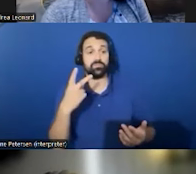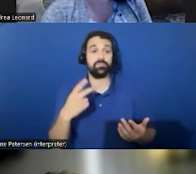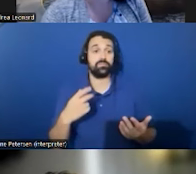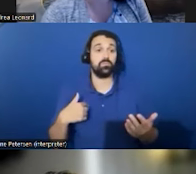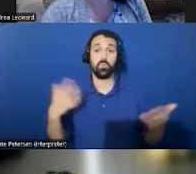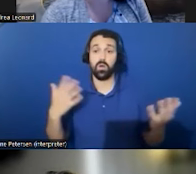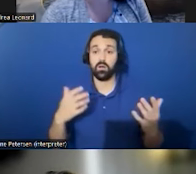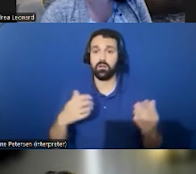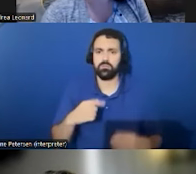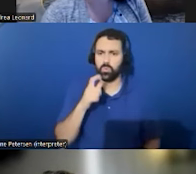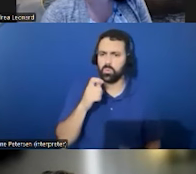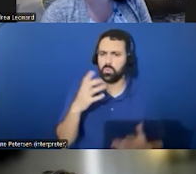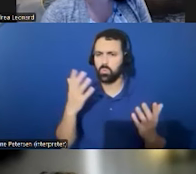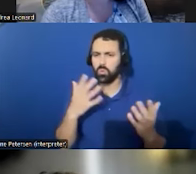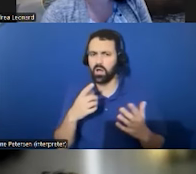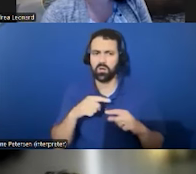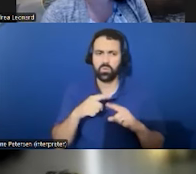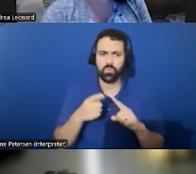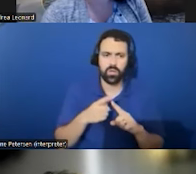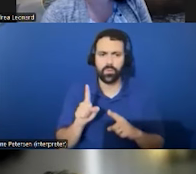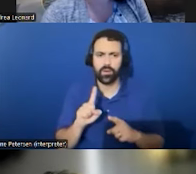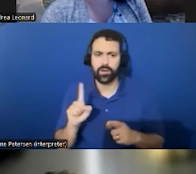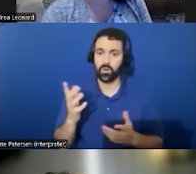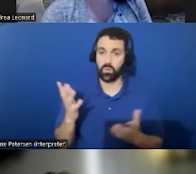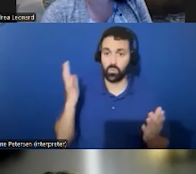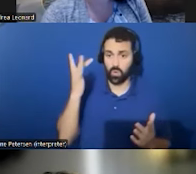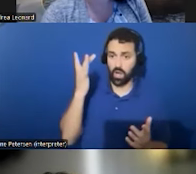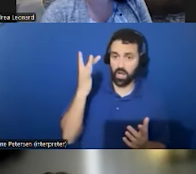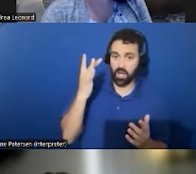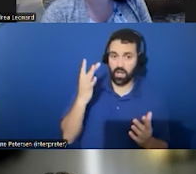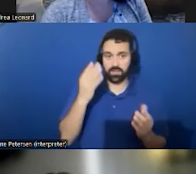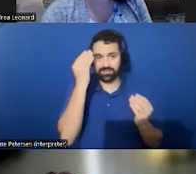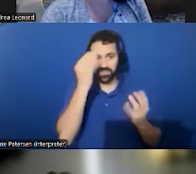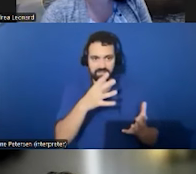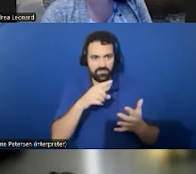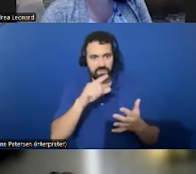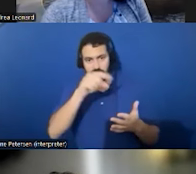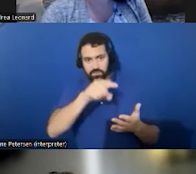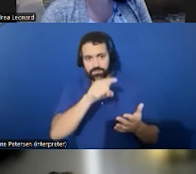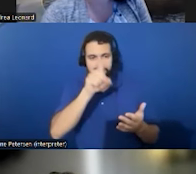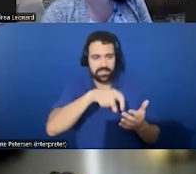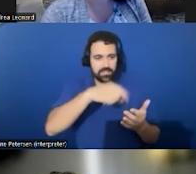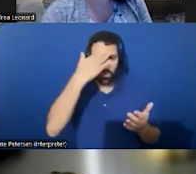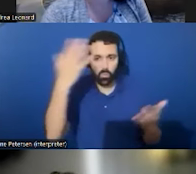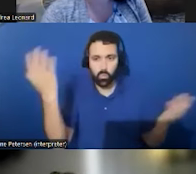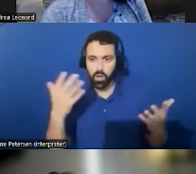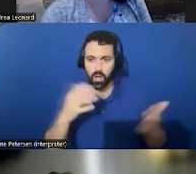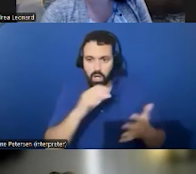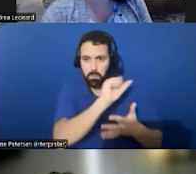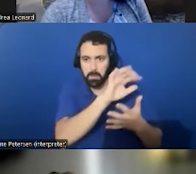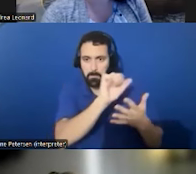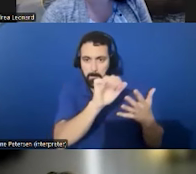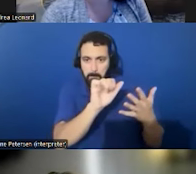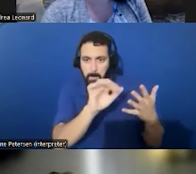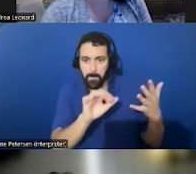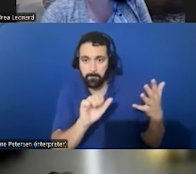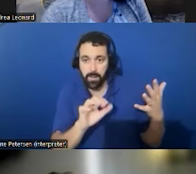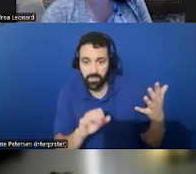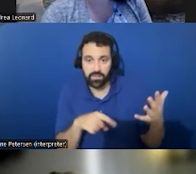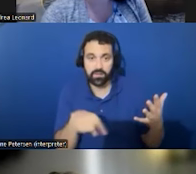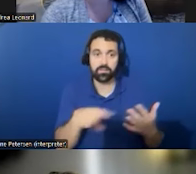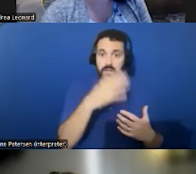why. So this tells them everything they need to know. And again, when you are doing consistent formatting, they know what